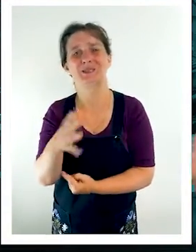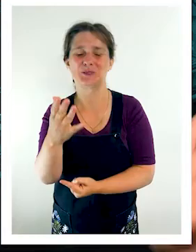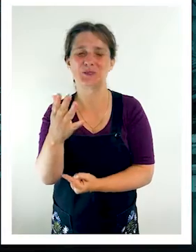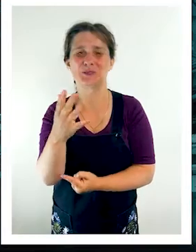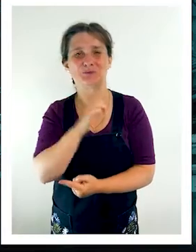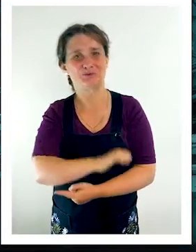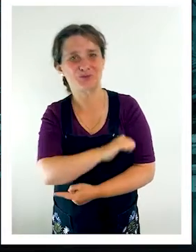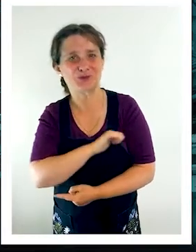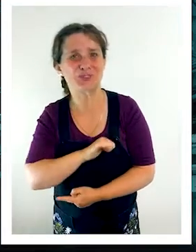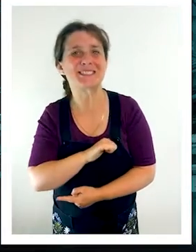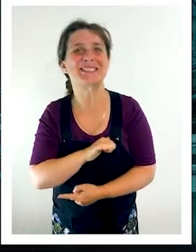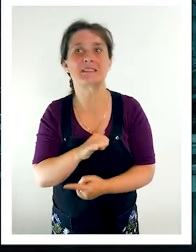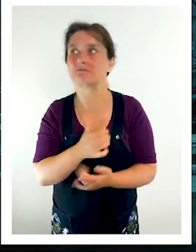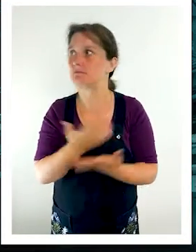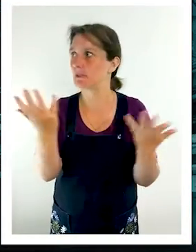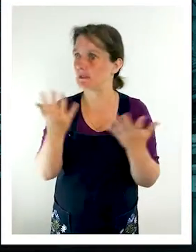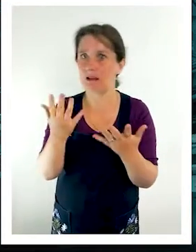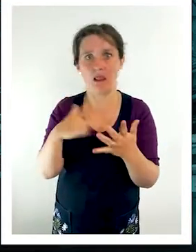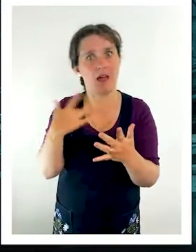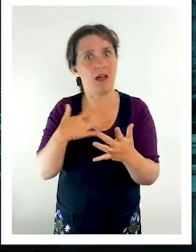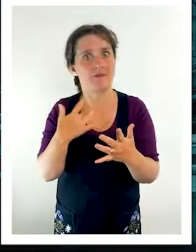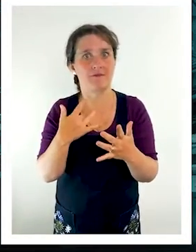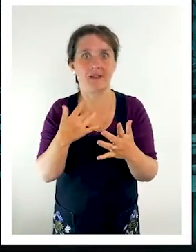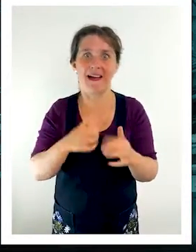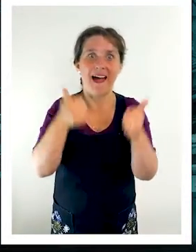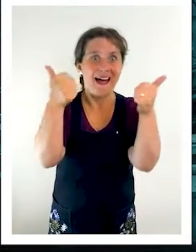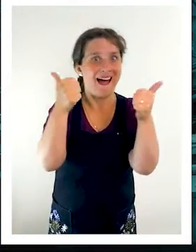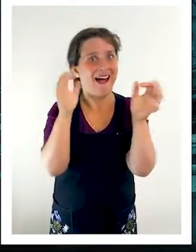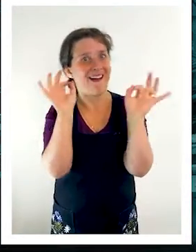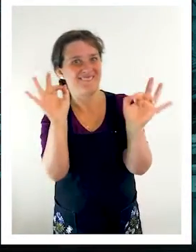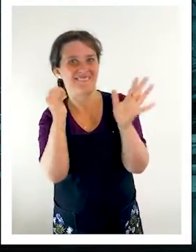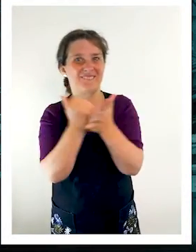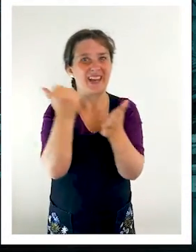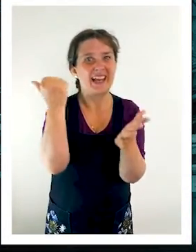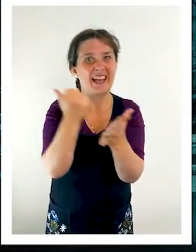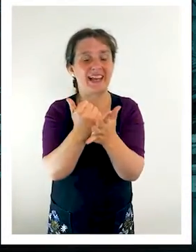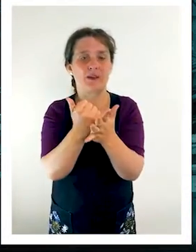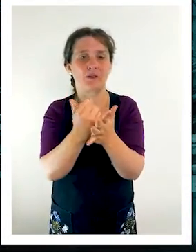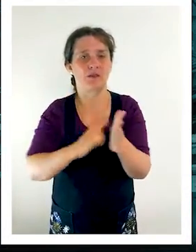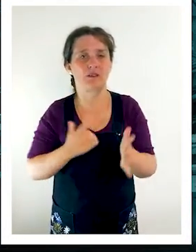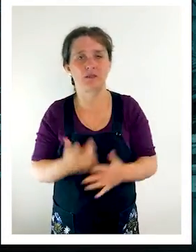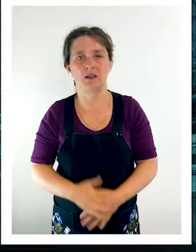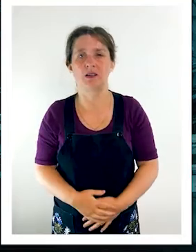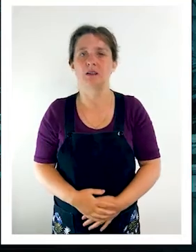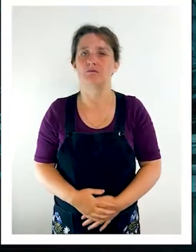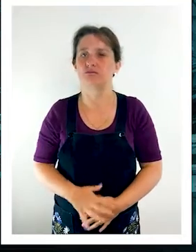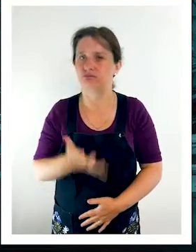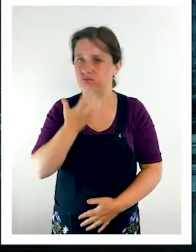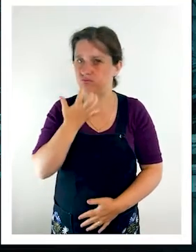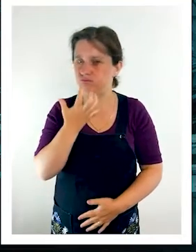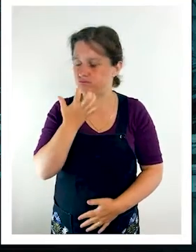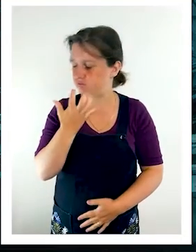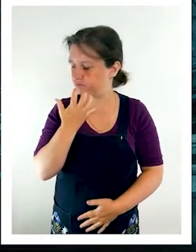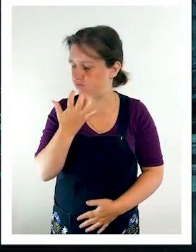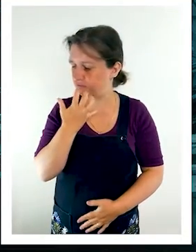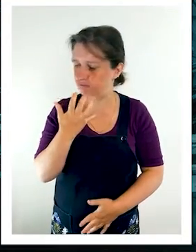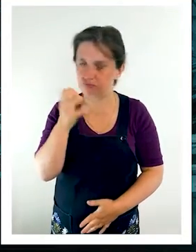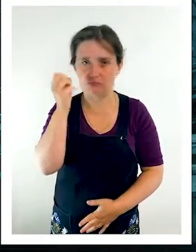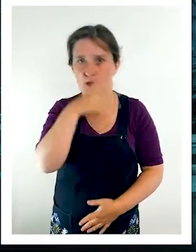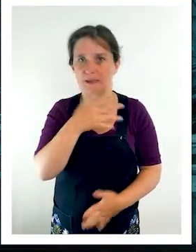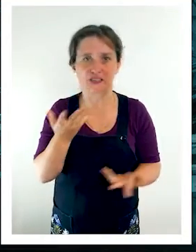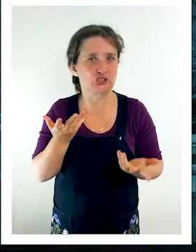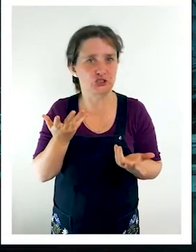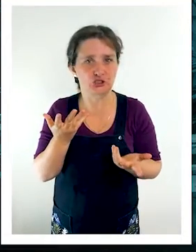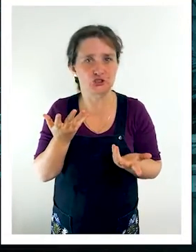no matter what's going on, whether life is great and fantastic or whether life is just a bit rubbish at this point in time, if we